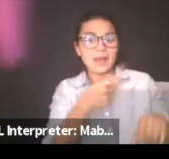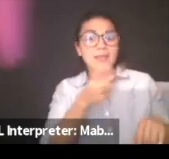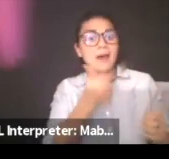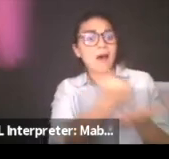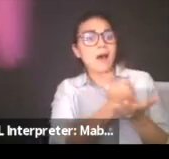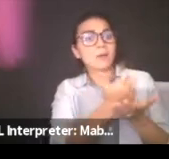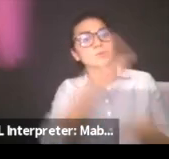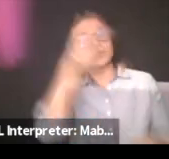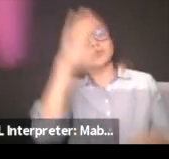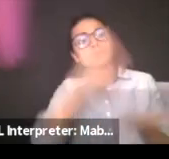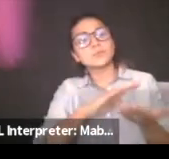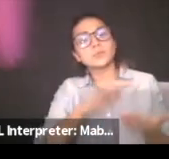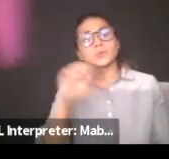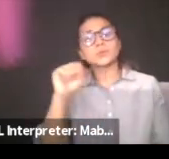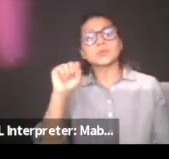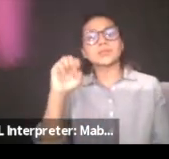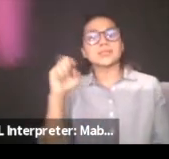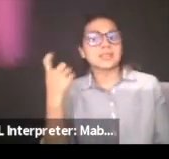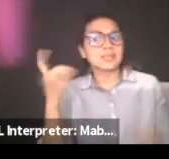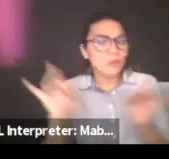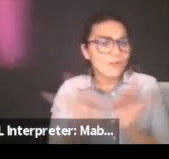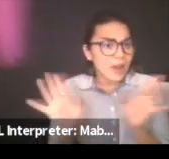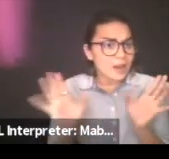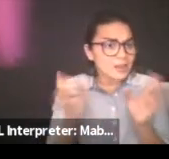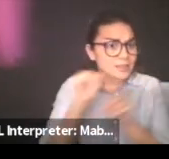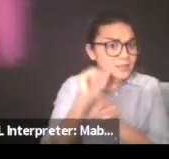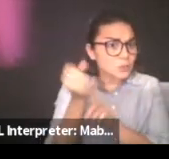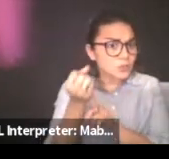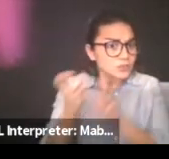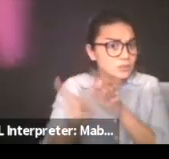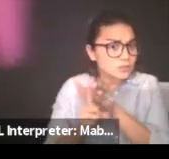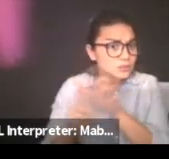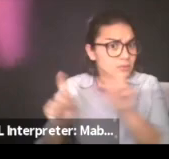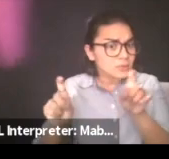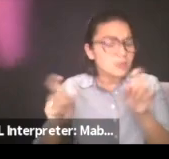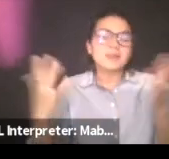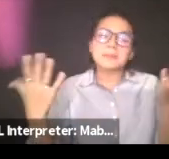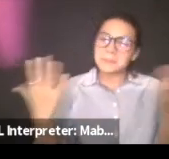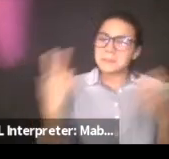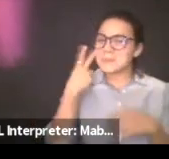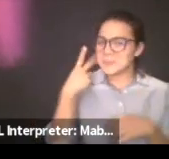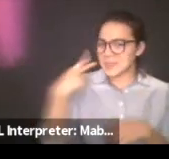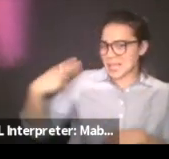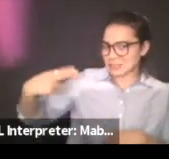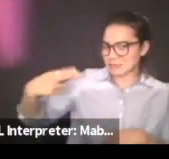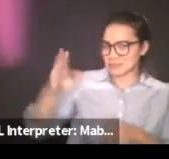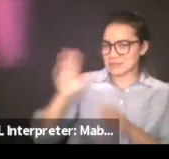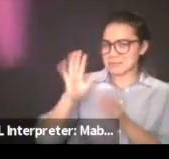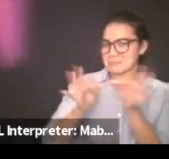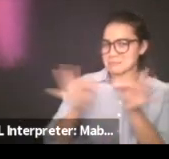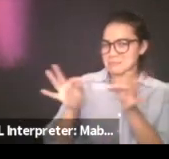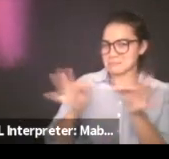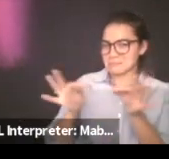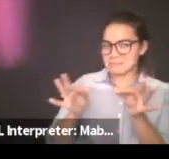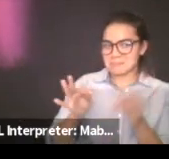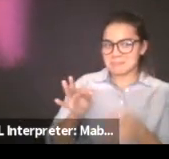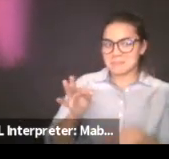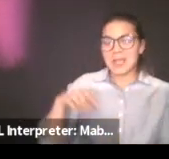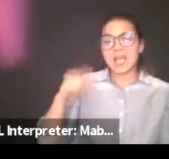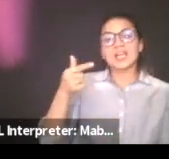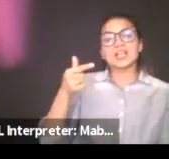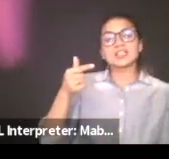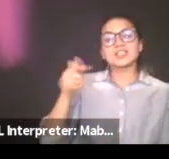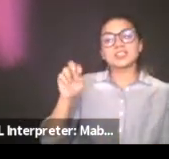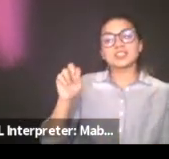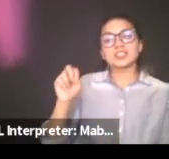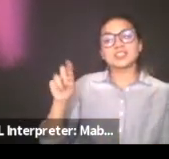violence? So just roll with me for this quick history lesson. So the gender-based violence field actually began, as many of us